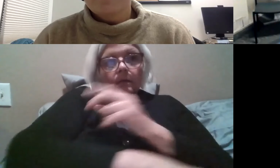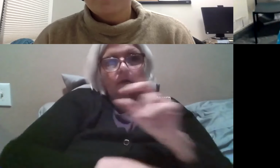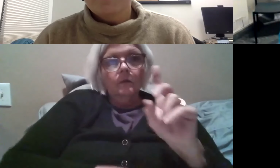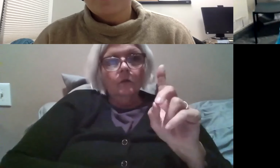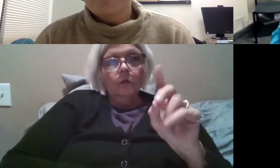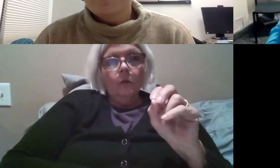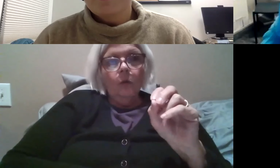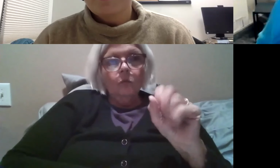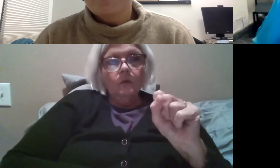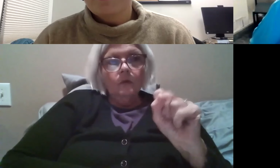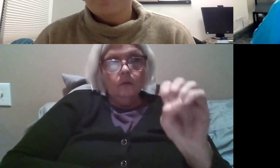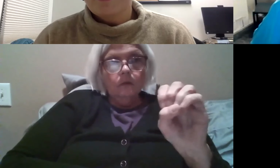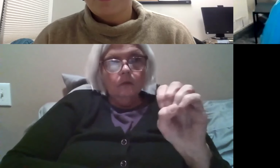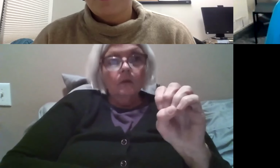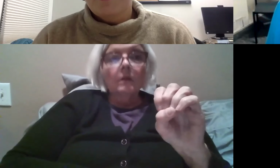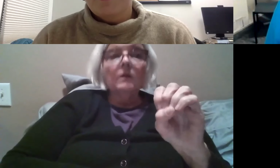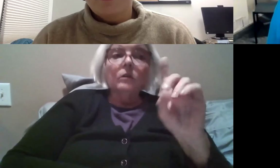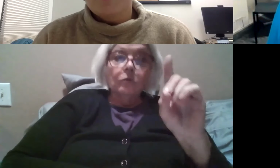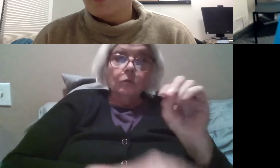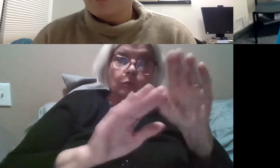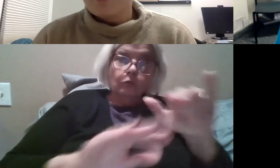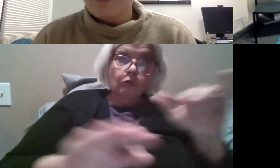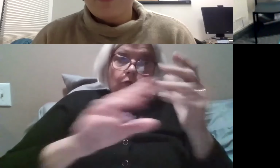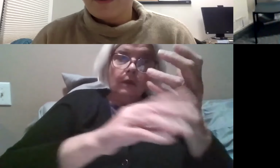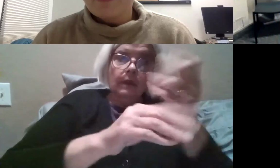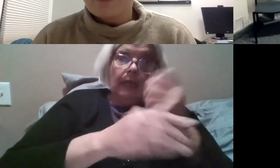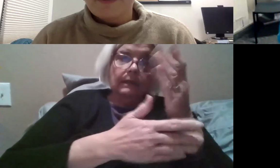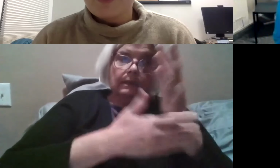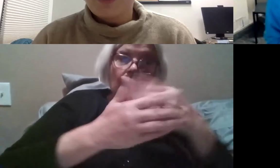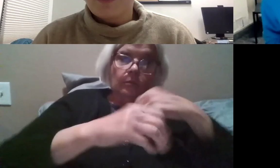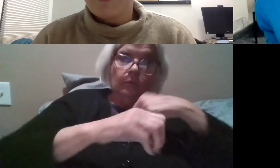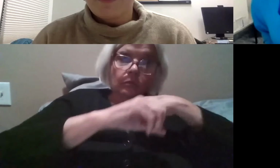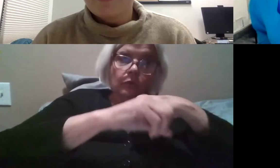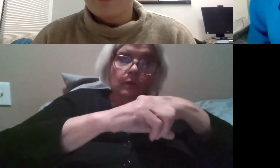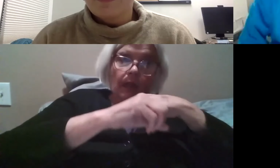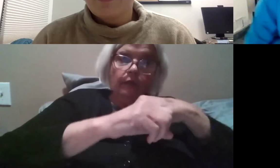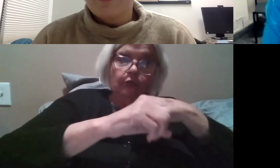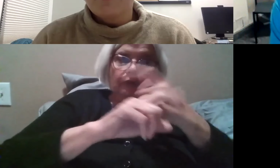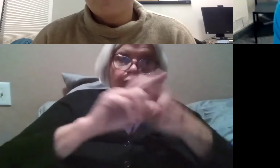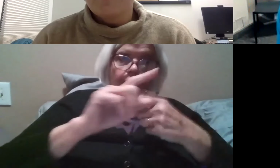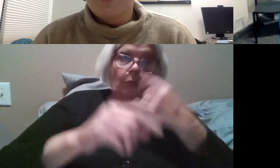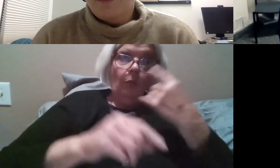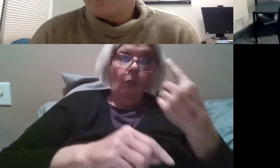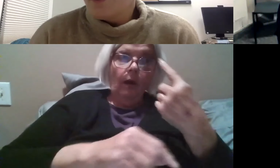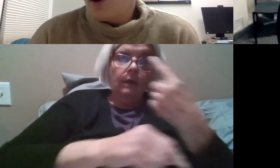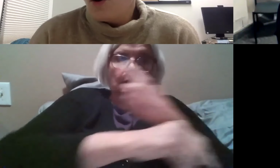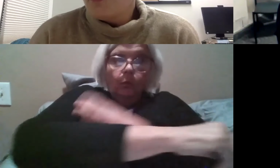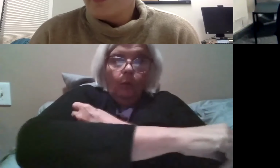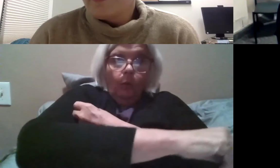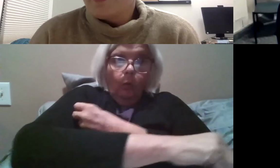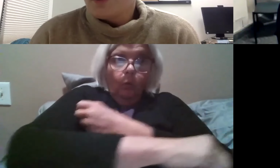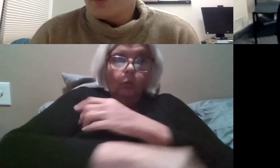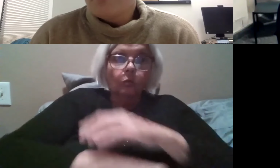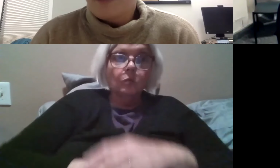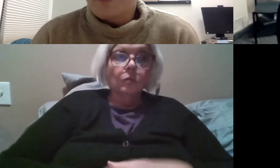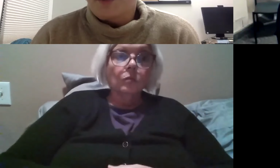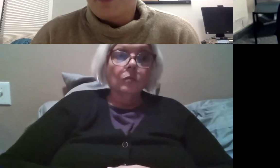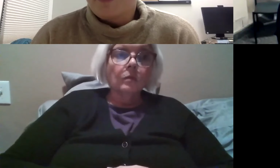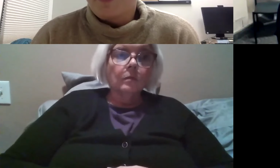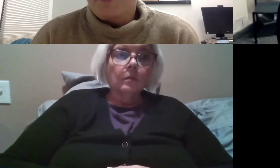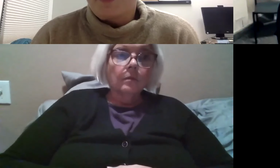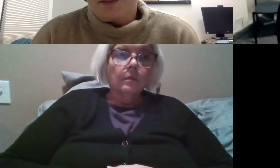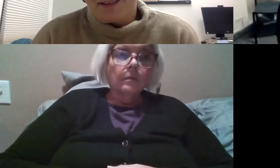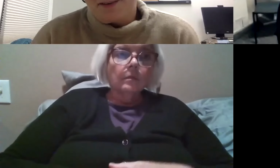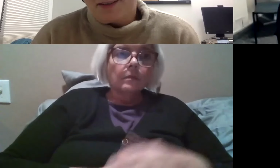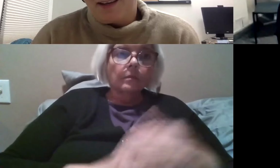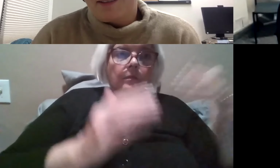any information on that? I don't think we do have any information on that. Yes, yeah, hopefully they do get a little bit,